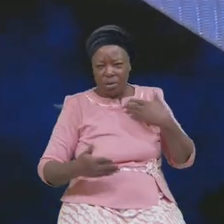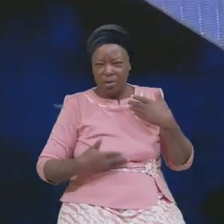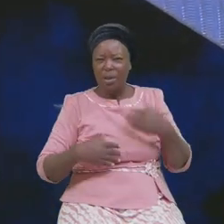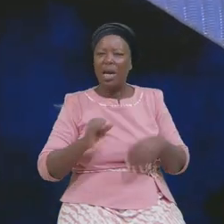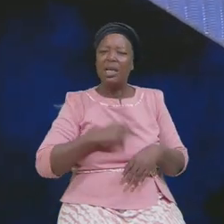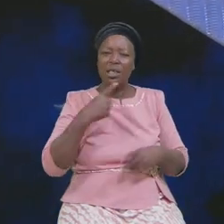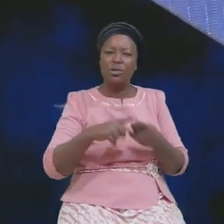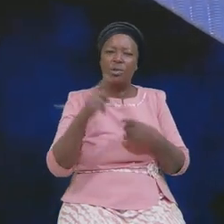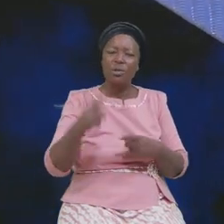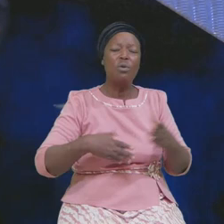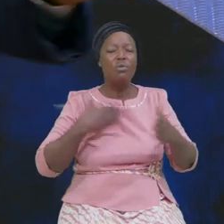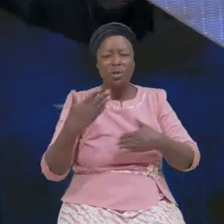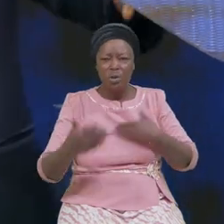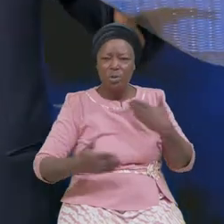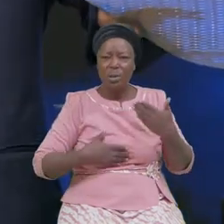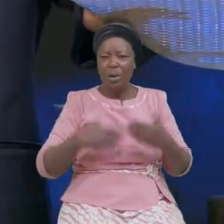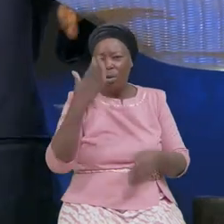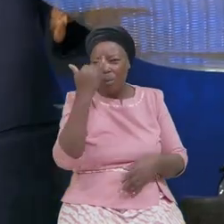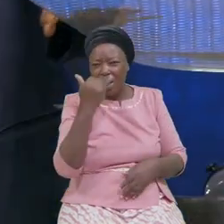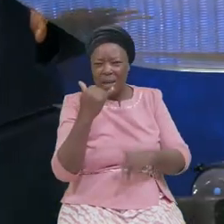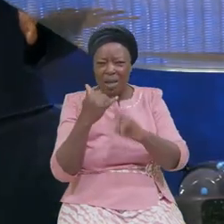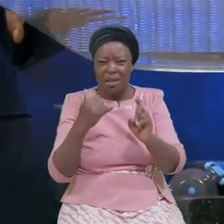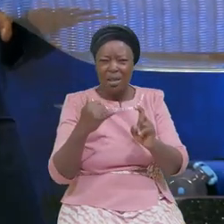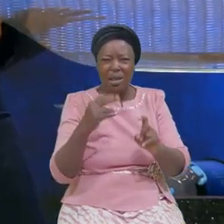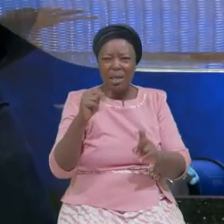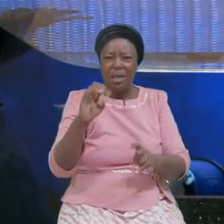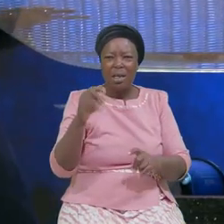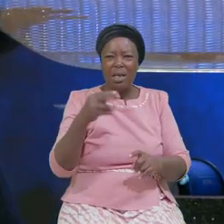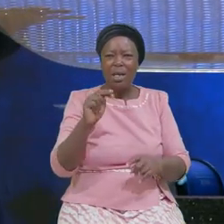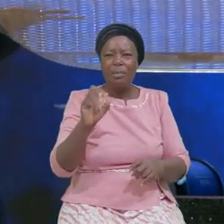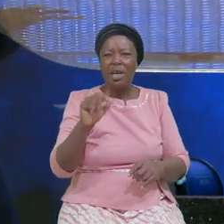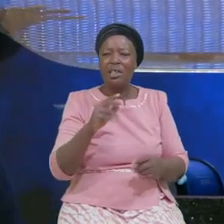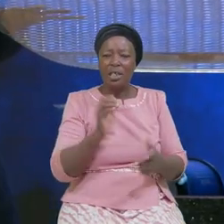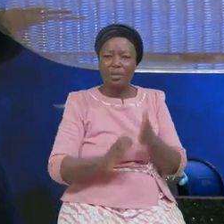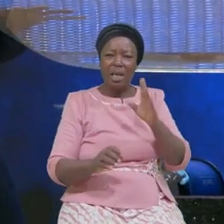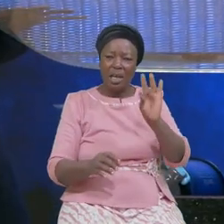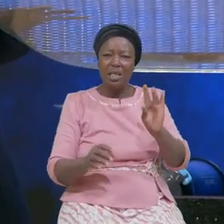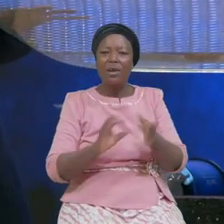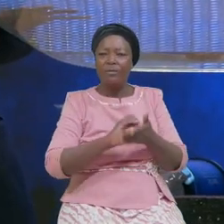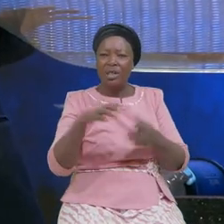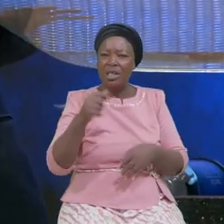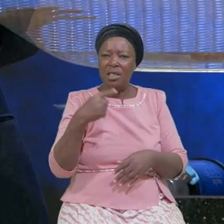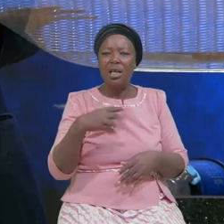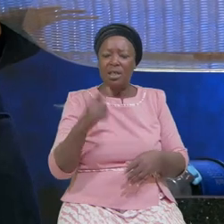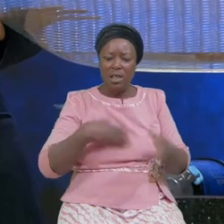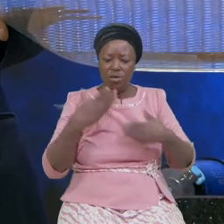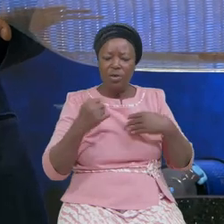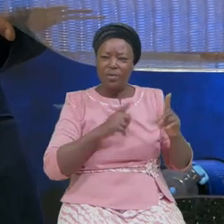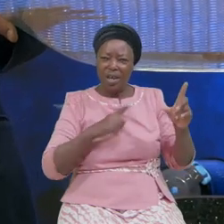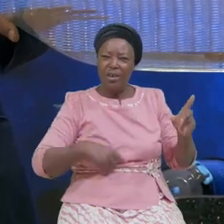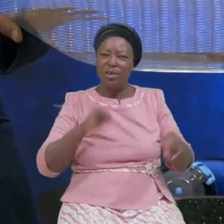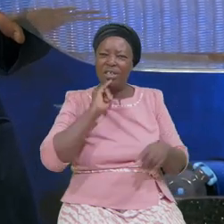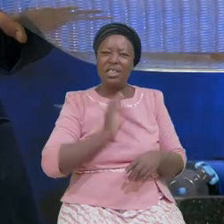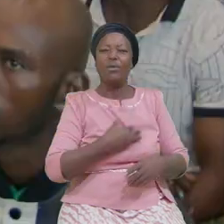say unto you, rejoice. Why? Nehemiah chapter 8, verse 10, the joy of the Lord is